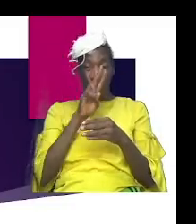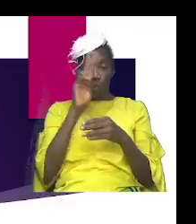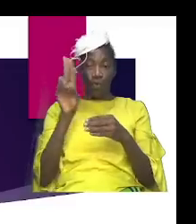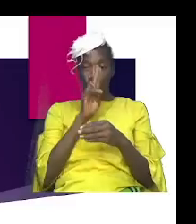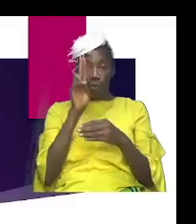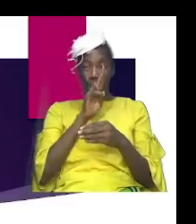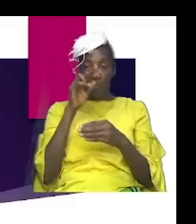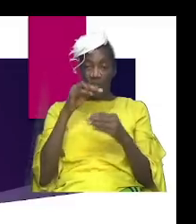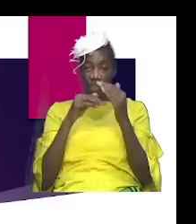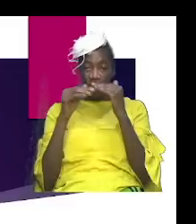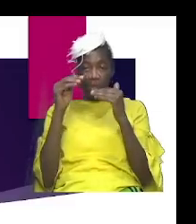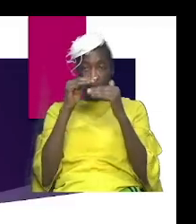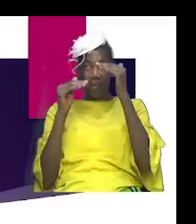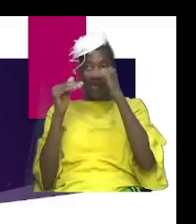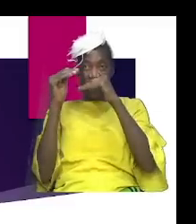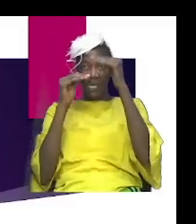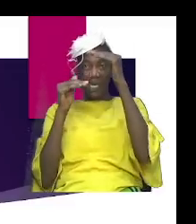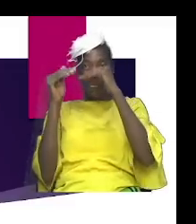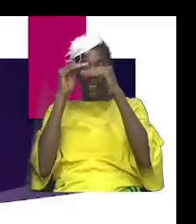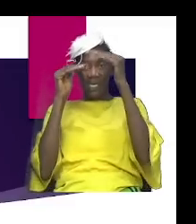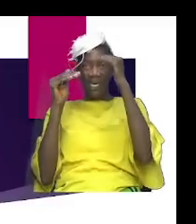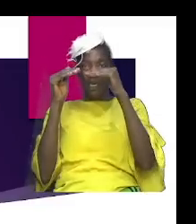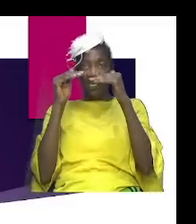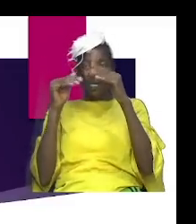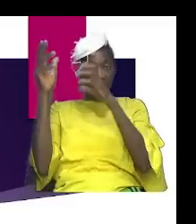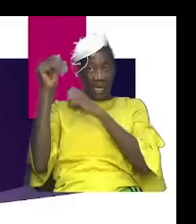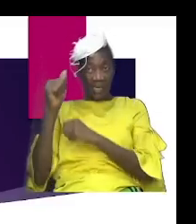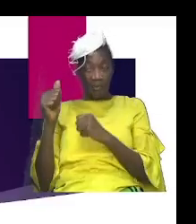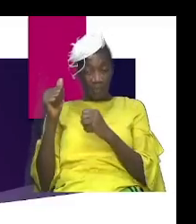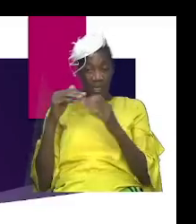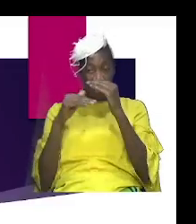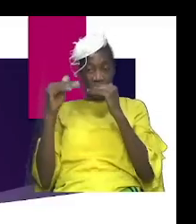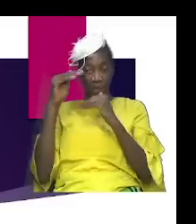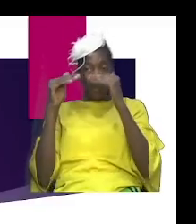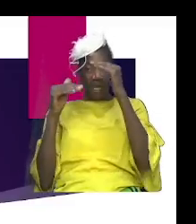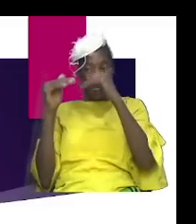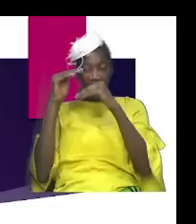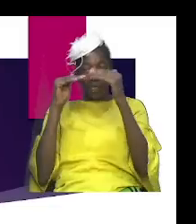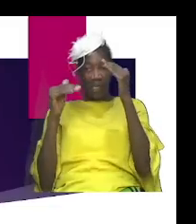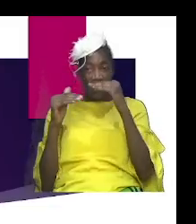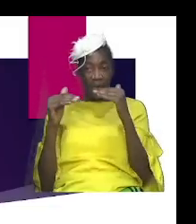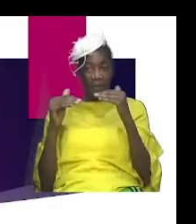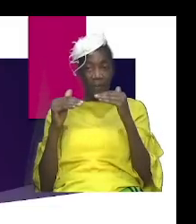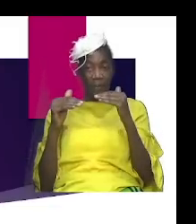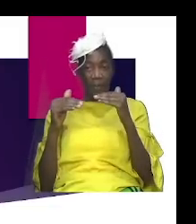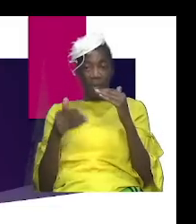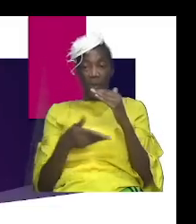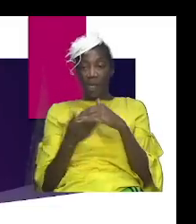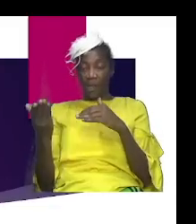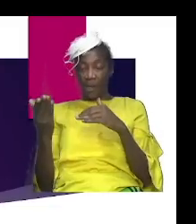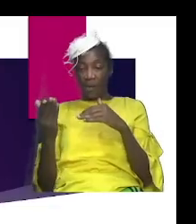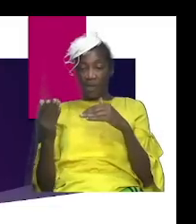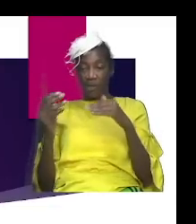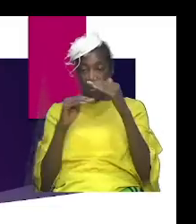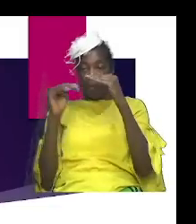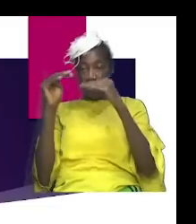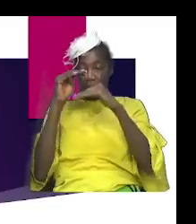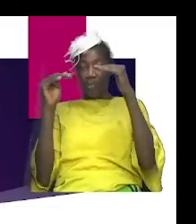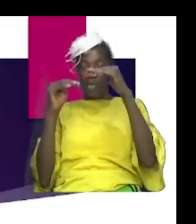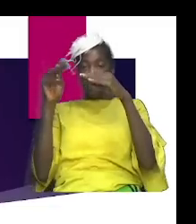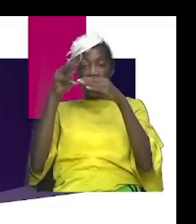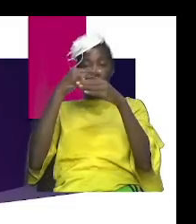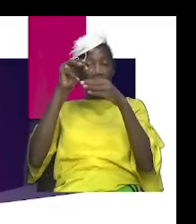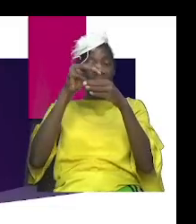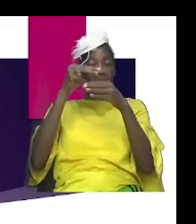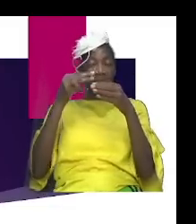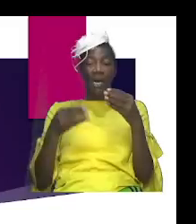down into the thing now, you know. So he's saying that we are expected to build. And he's saying to us, there are some building materials that